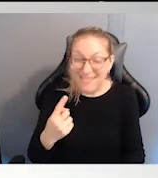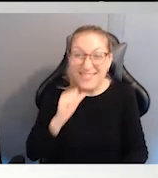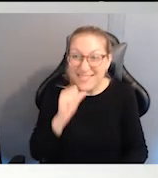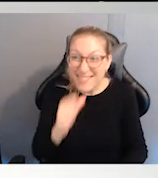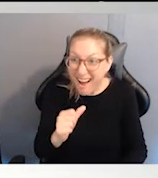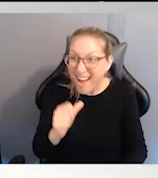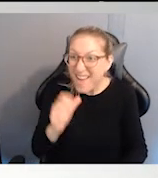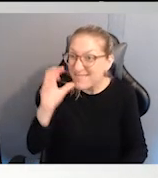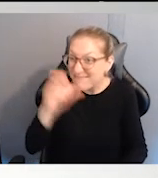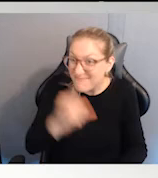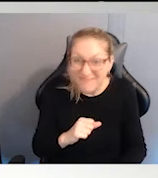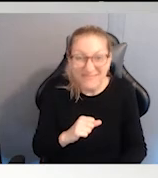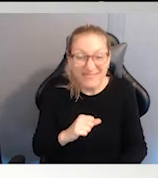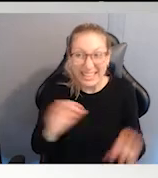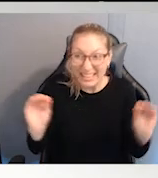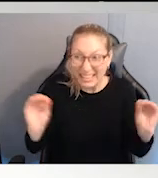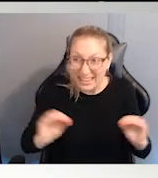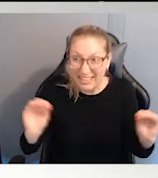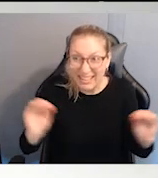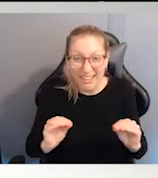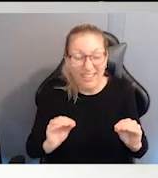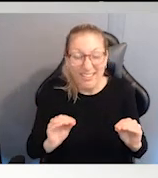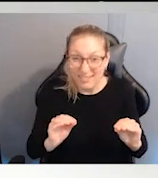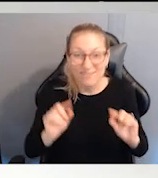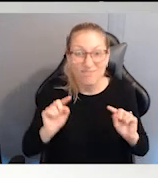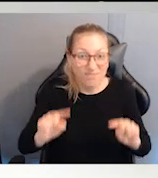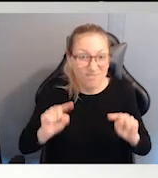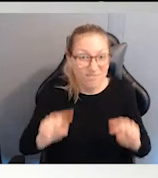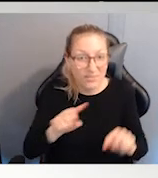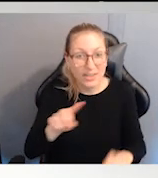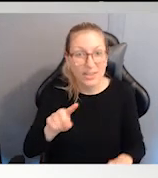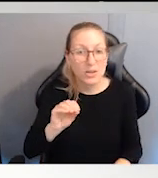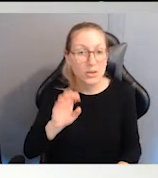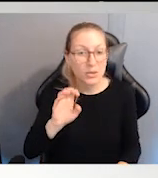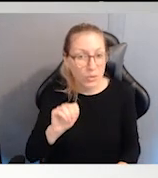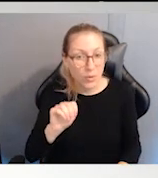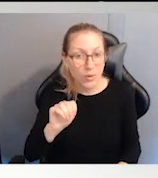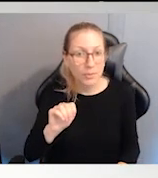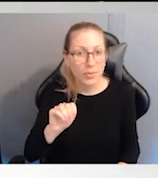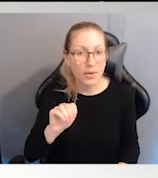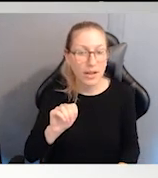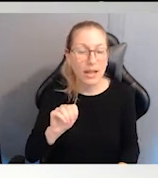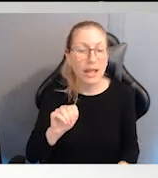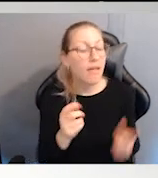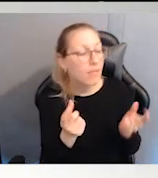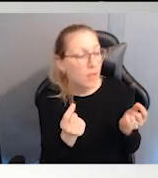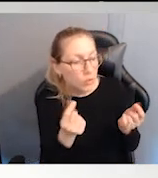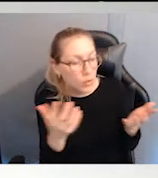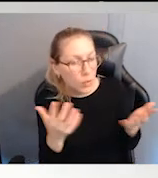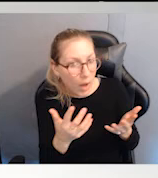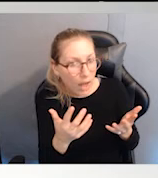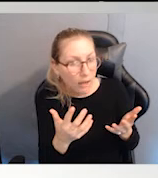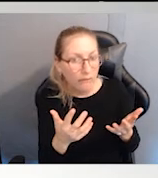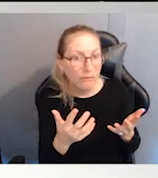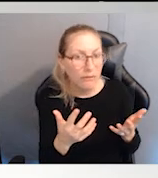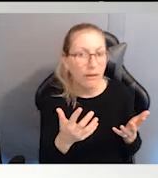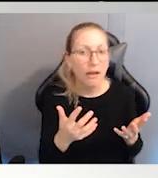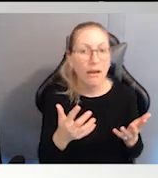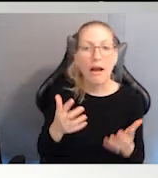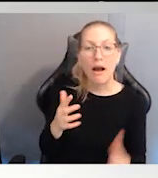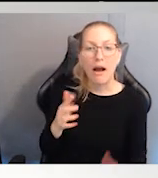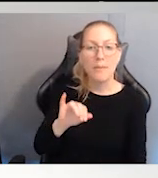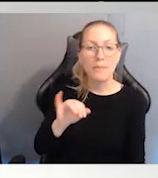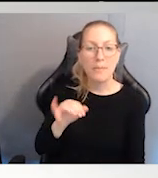what else? Talk it, do it. You got it. I take care of Johnny, what's here,